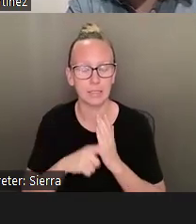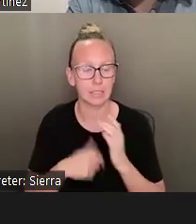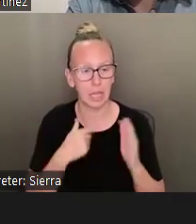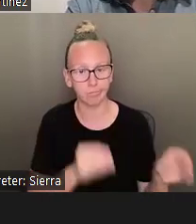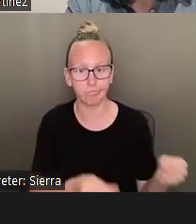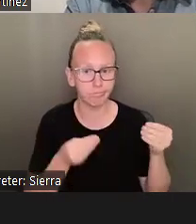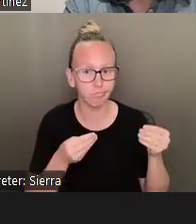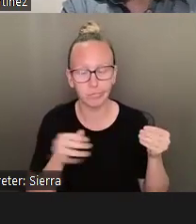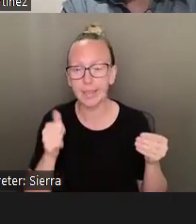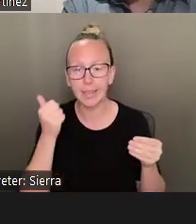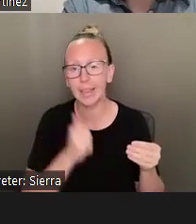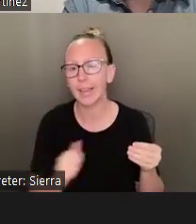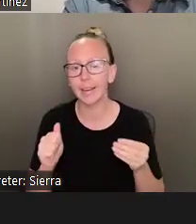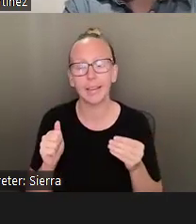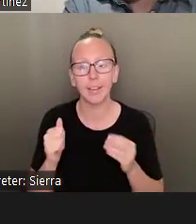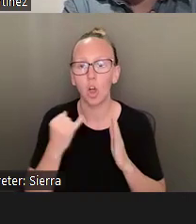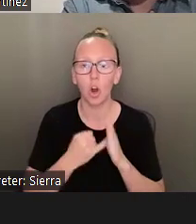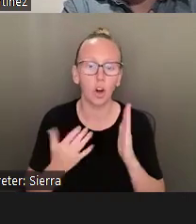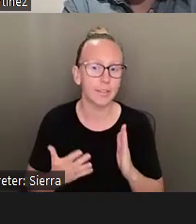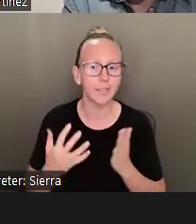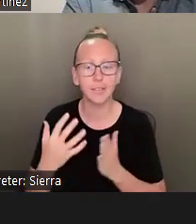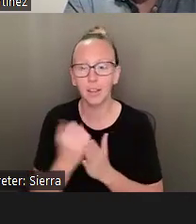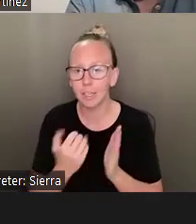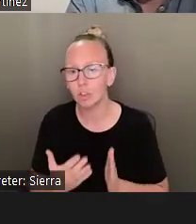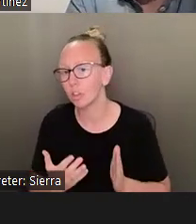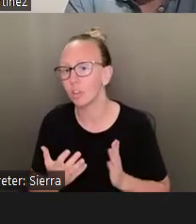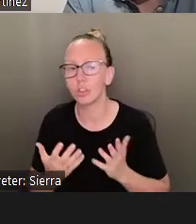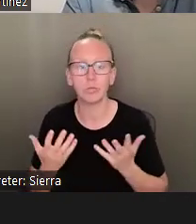slash collector slash